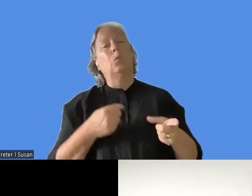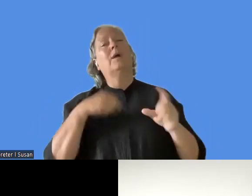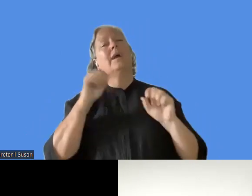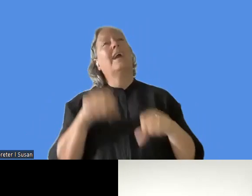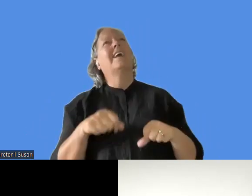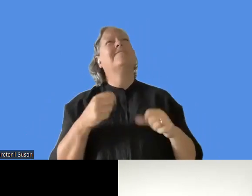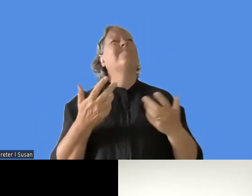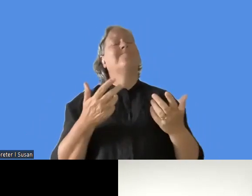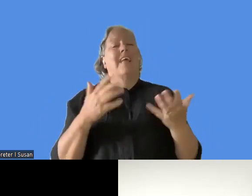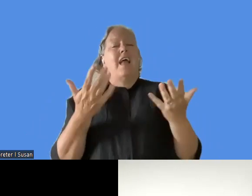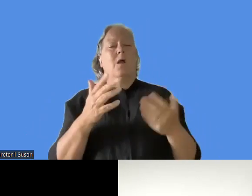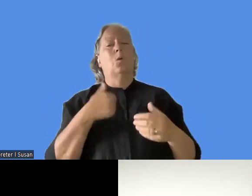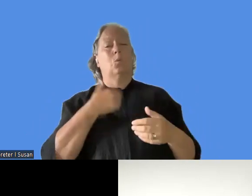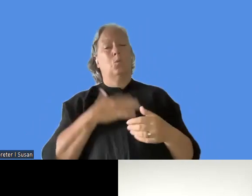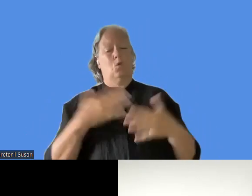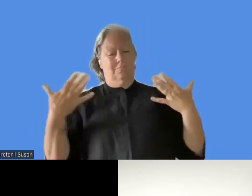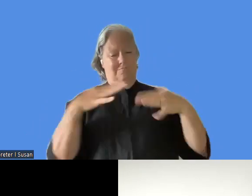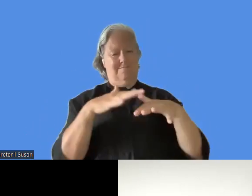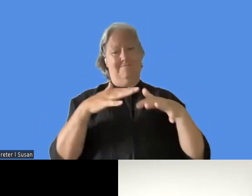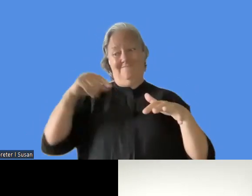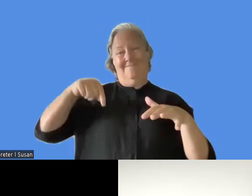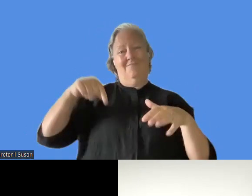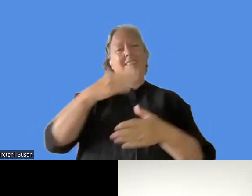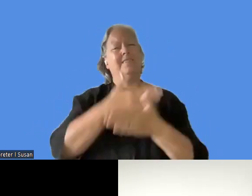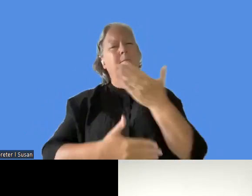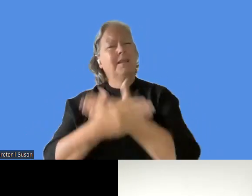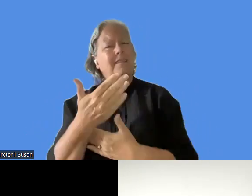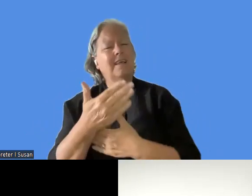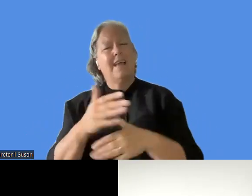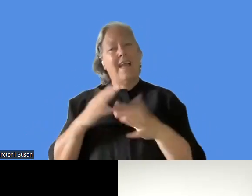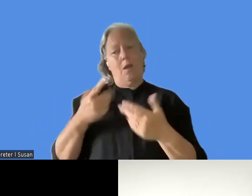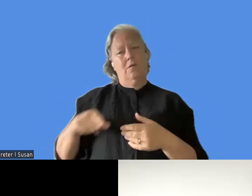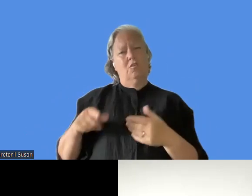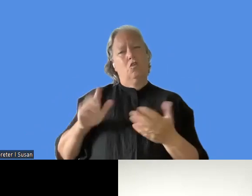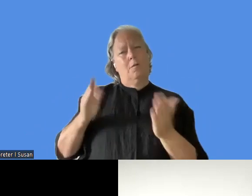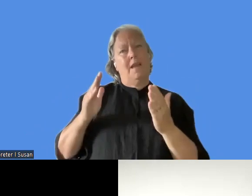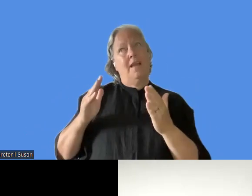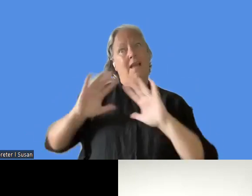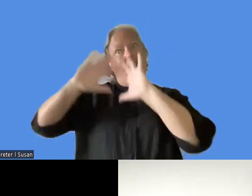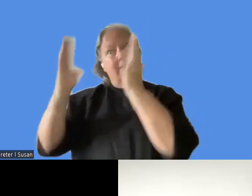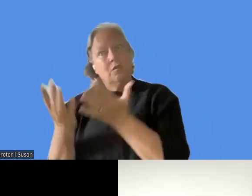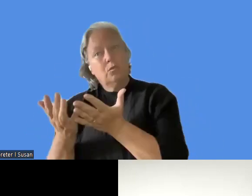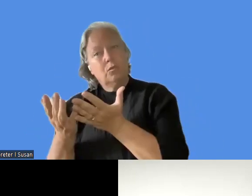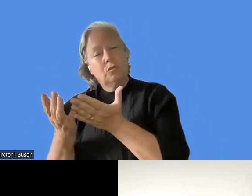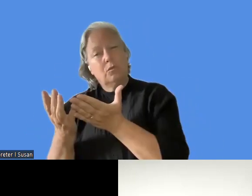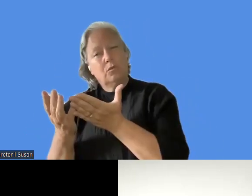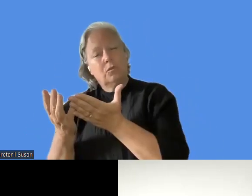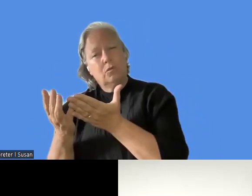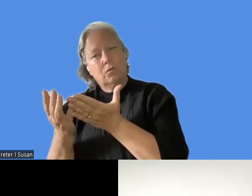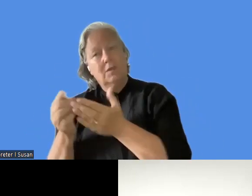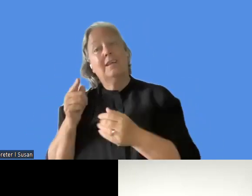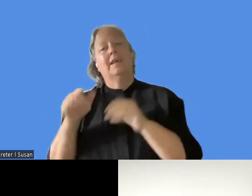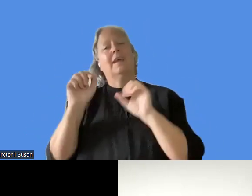achieve the integrated development of persons with disability, and can they be compared internationally and be